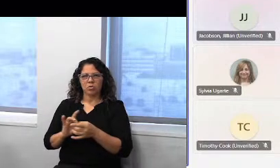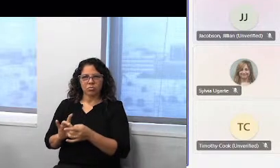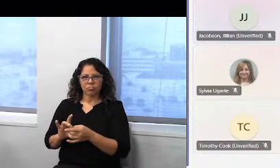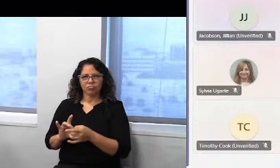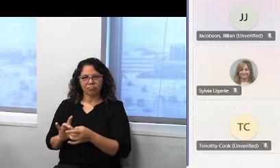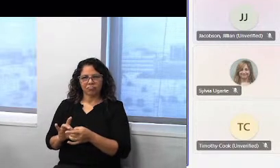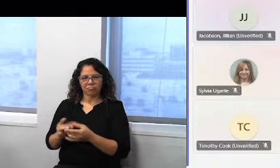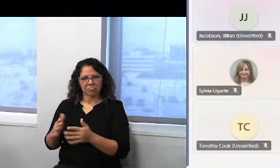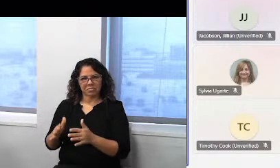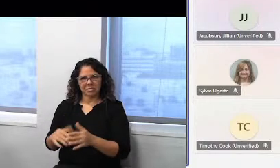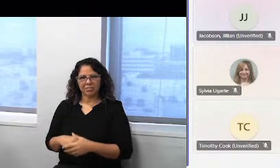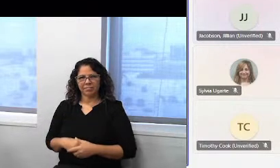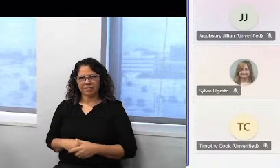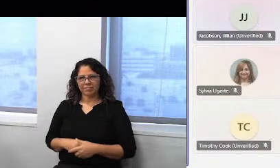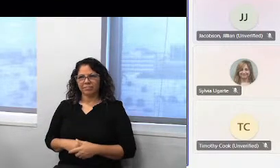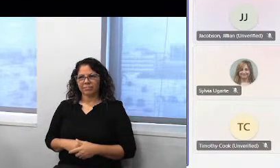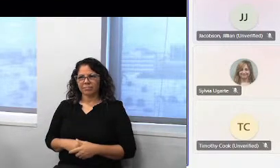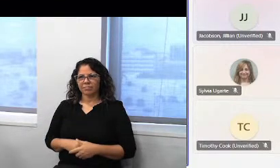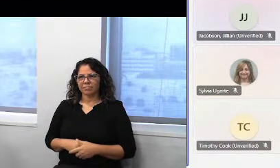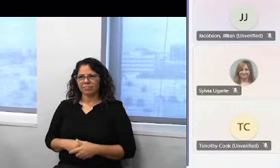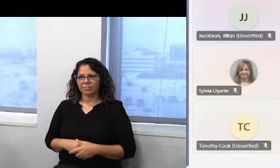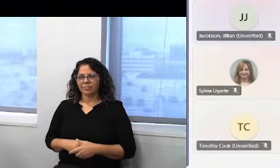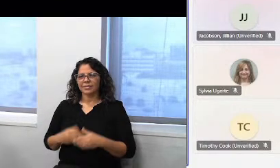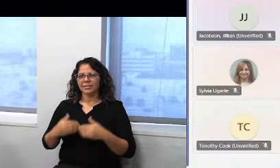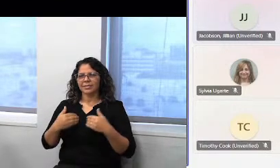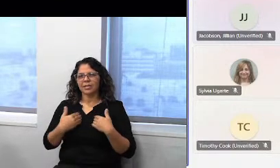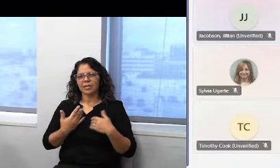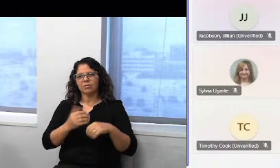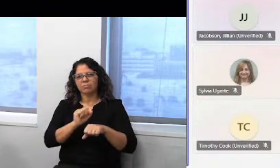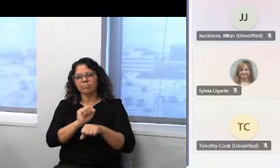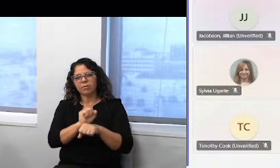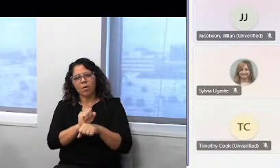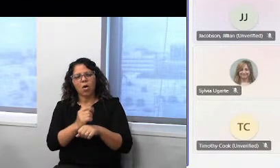facilitation activities that Luma has done, what is called